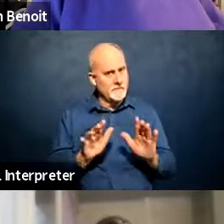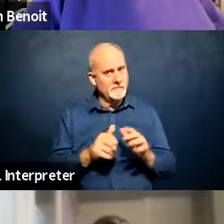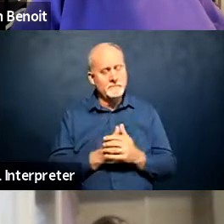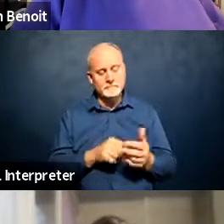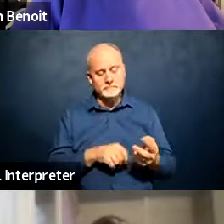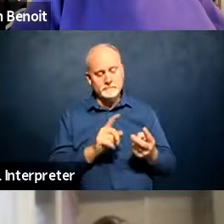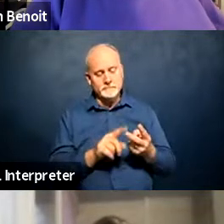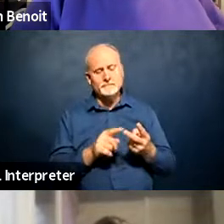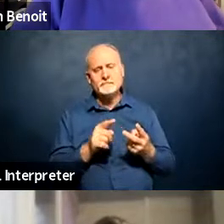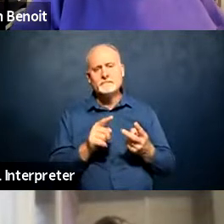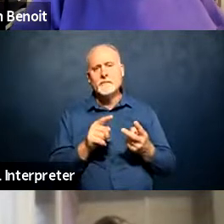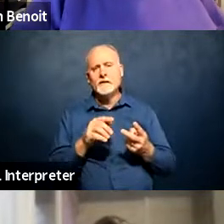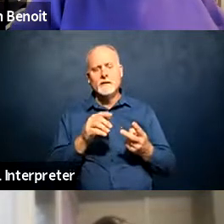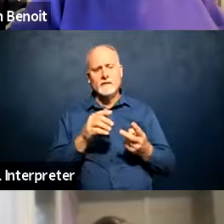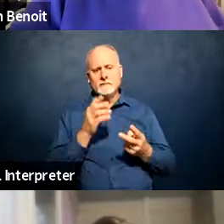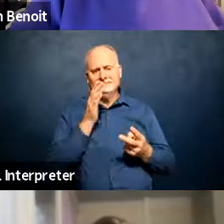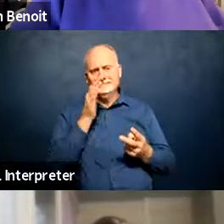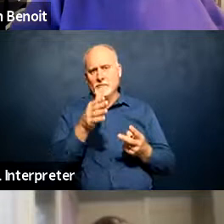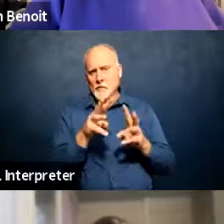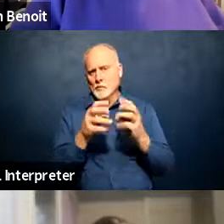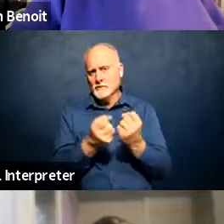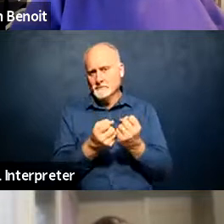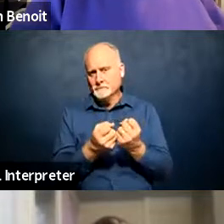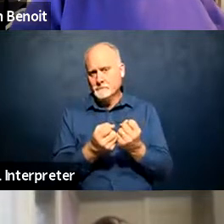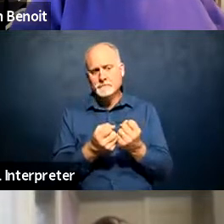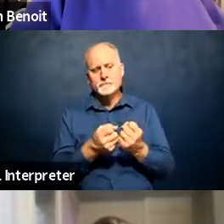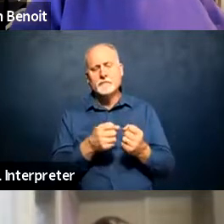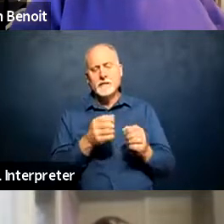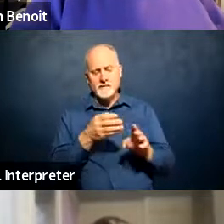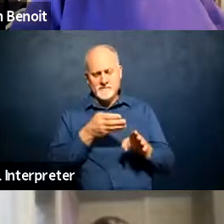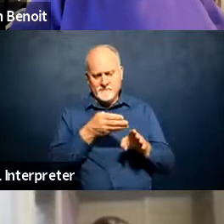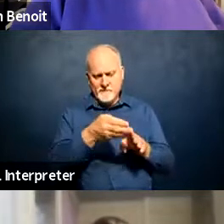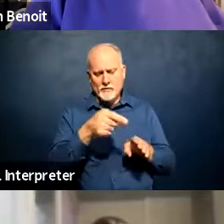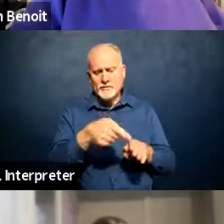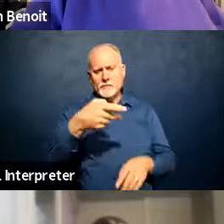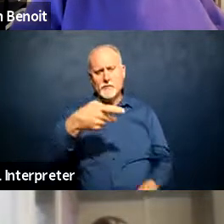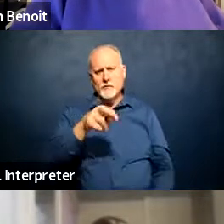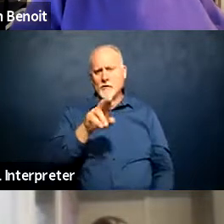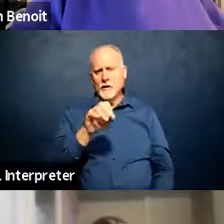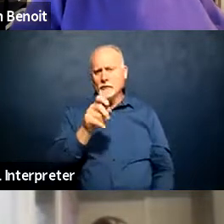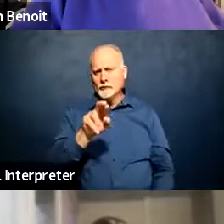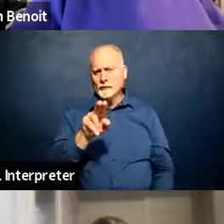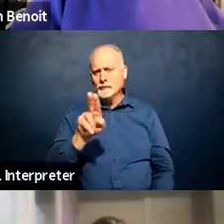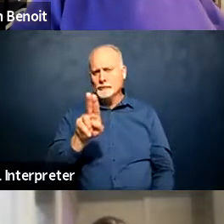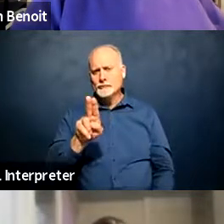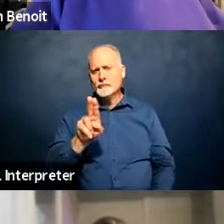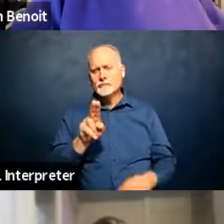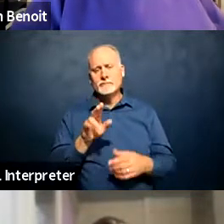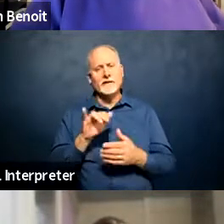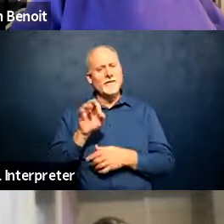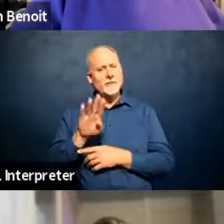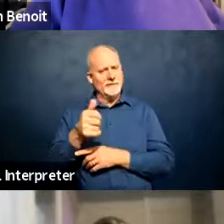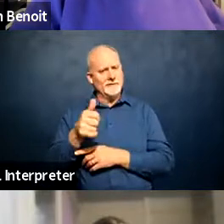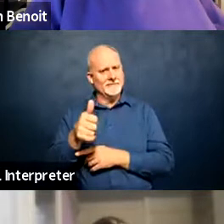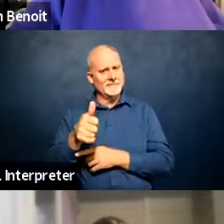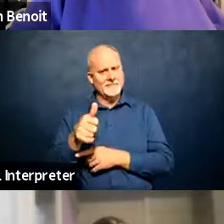other thing I'll mention is that there's an upcoming workshop that is focused on Proctor U for students. And that will be held on February 10th